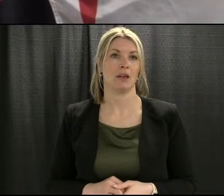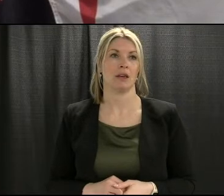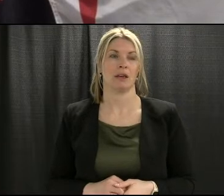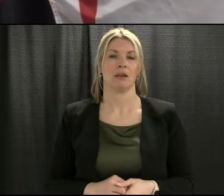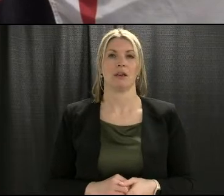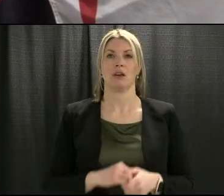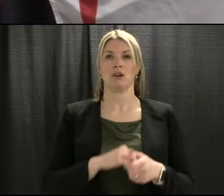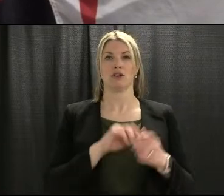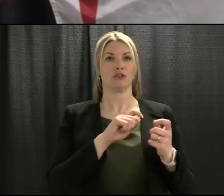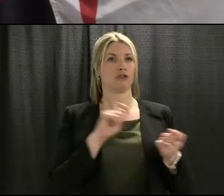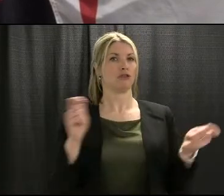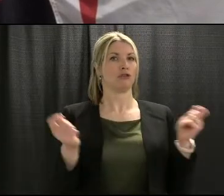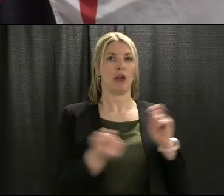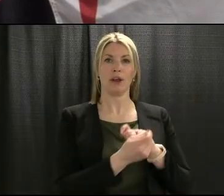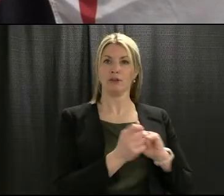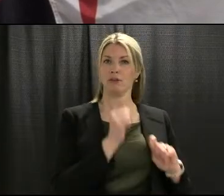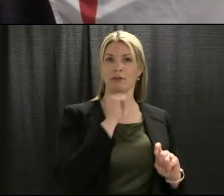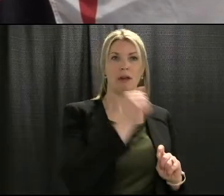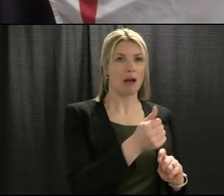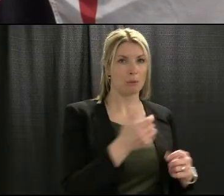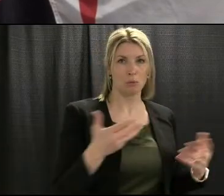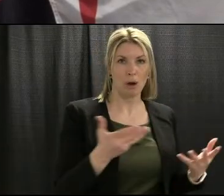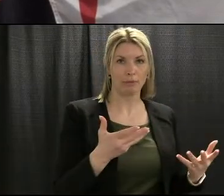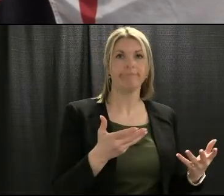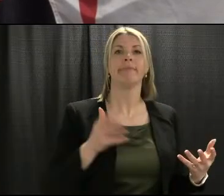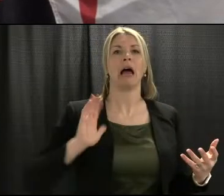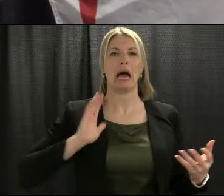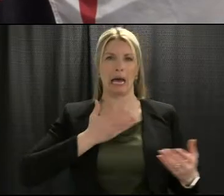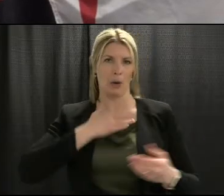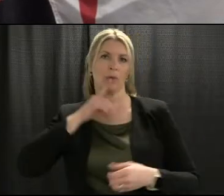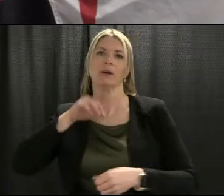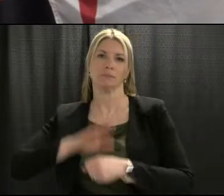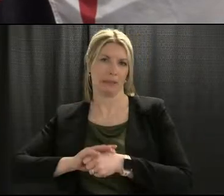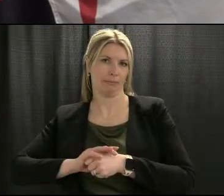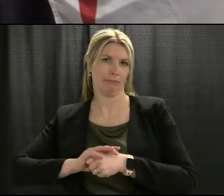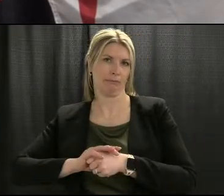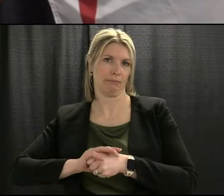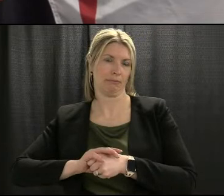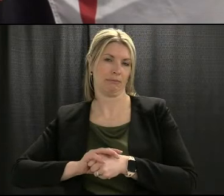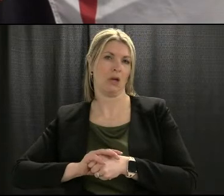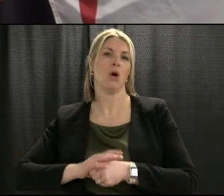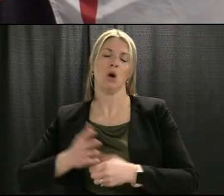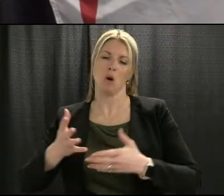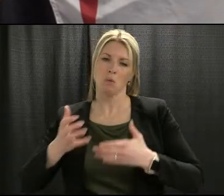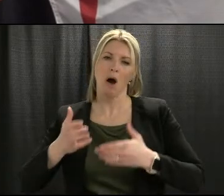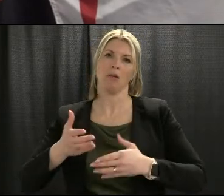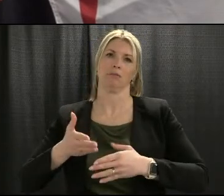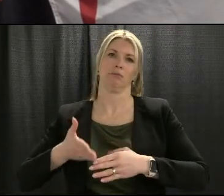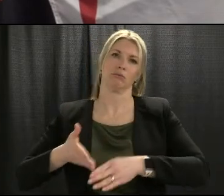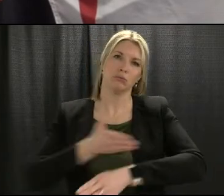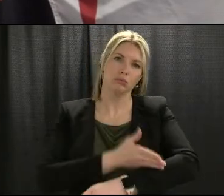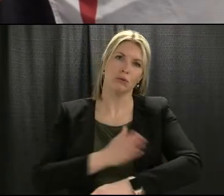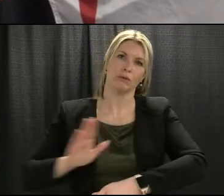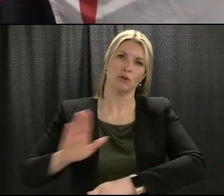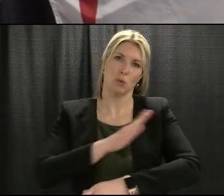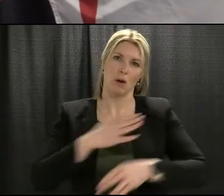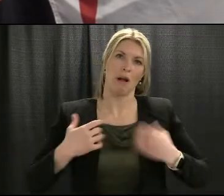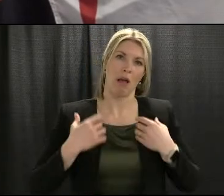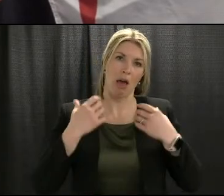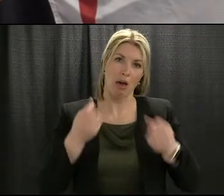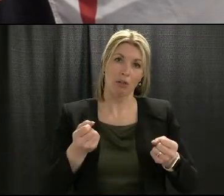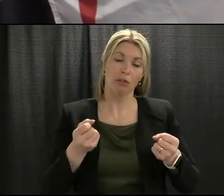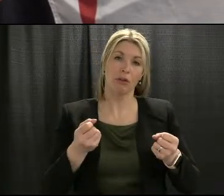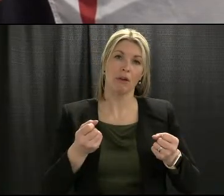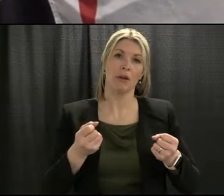to reimagining healthcare and improving the ability of Newfoundlanders and Labradorians to access